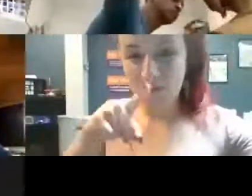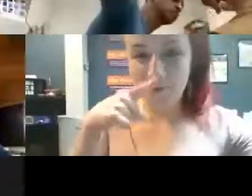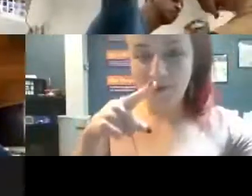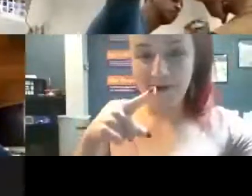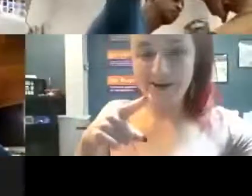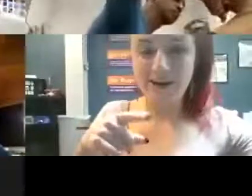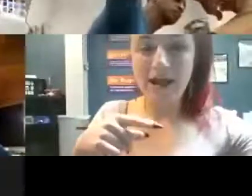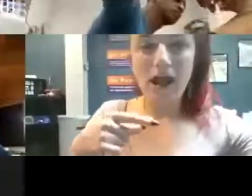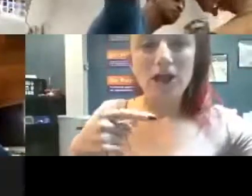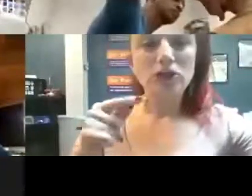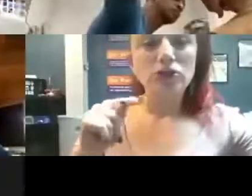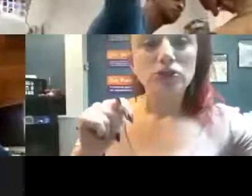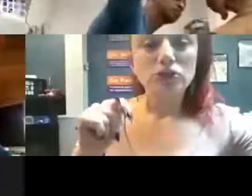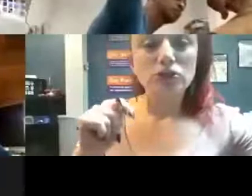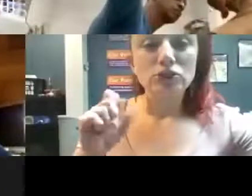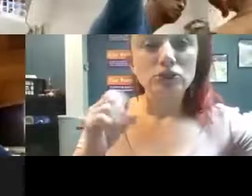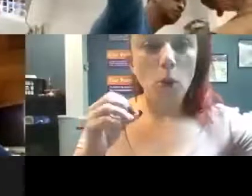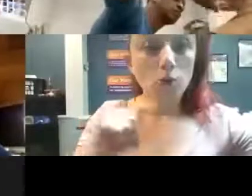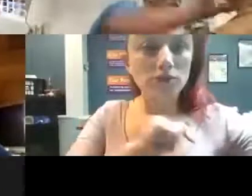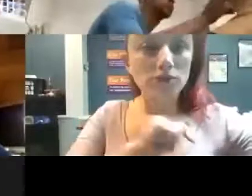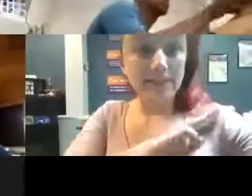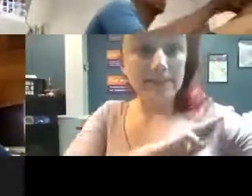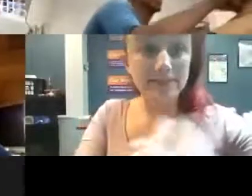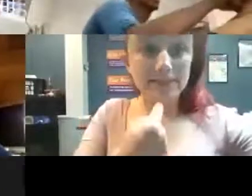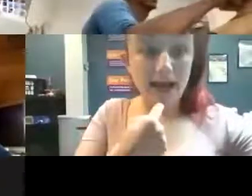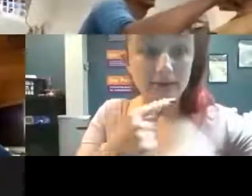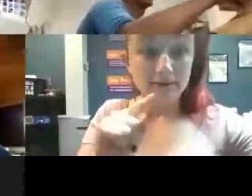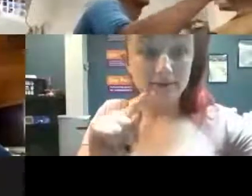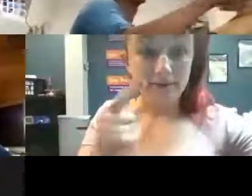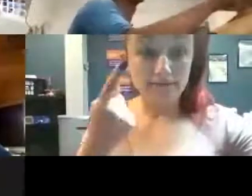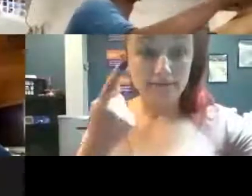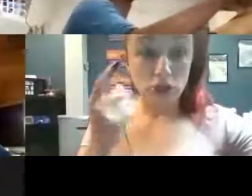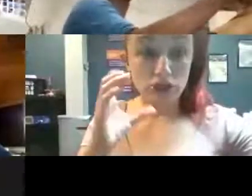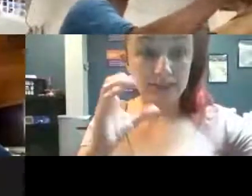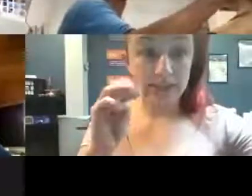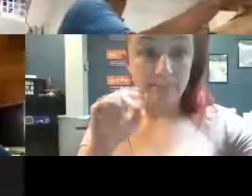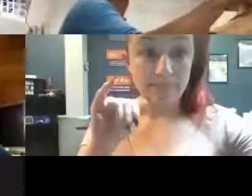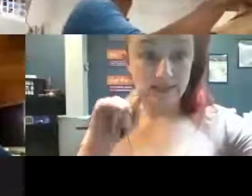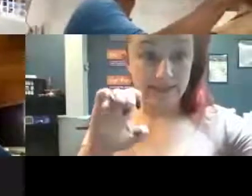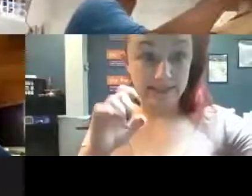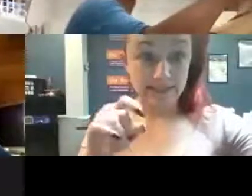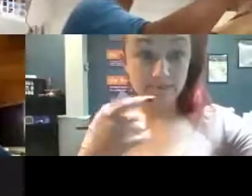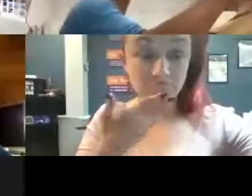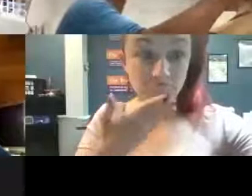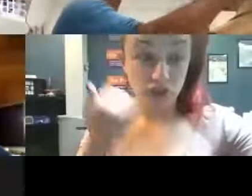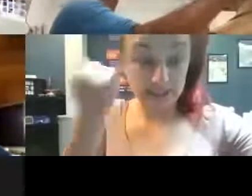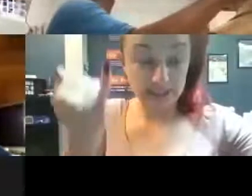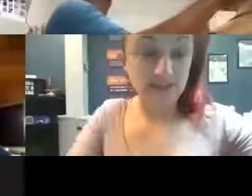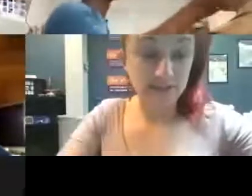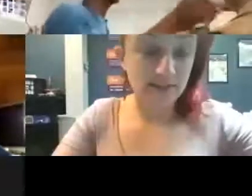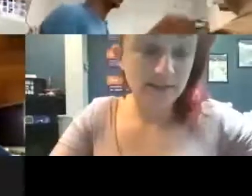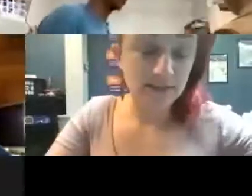For the committee that I just said. yes, so for what Thomas mentioned, that first